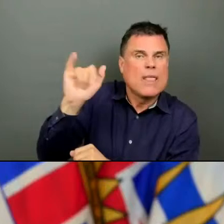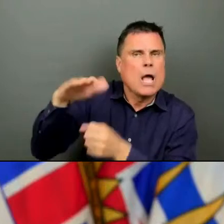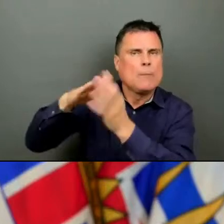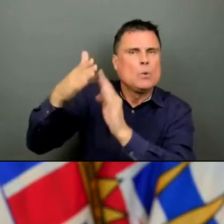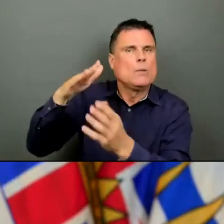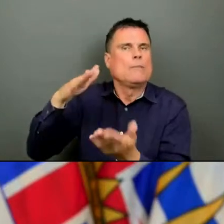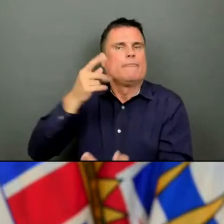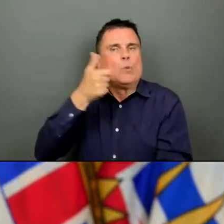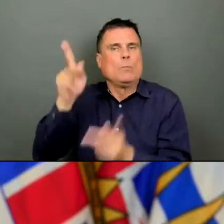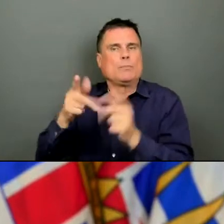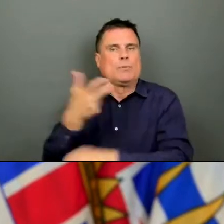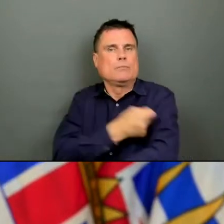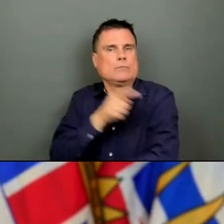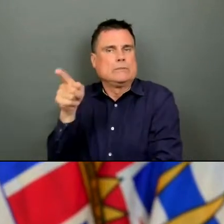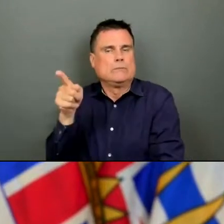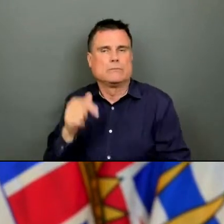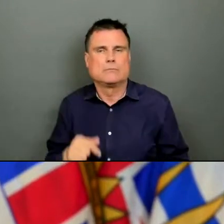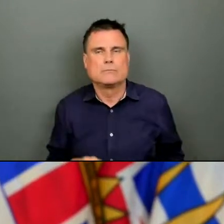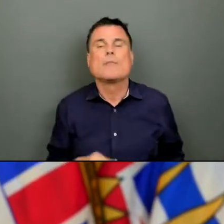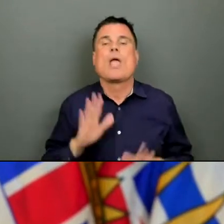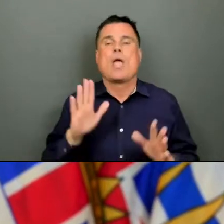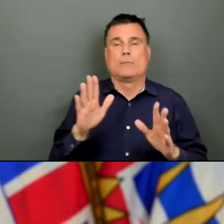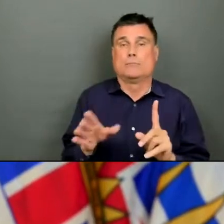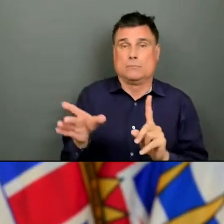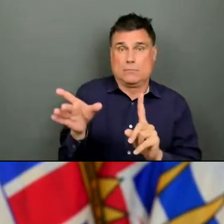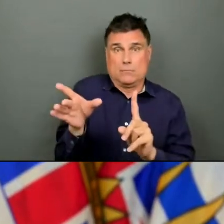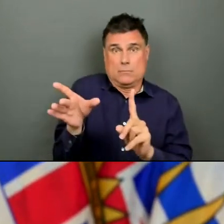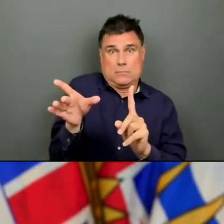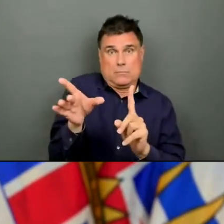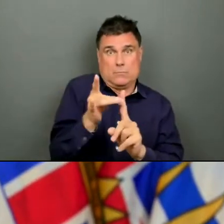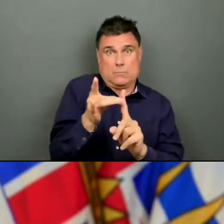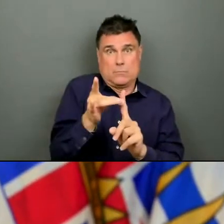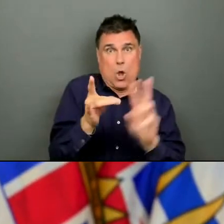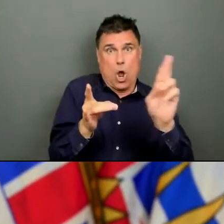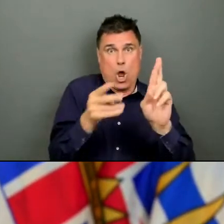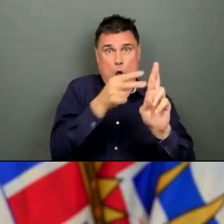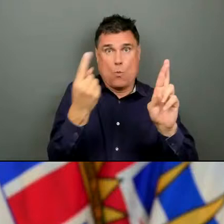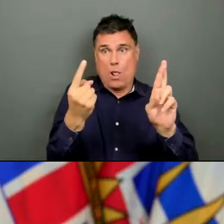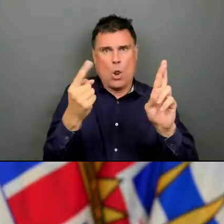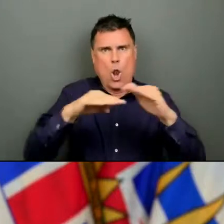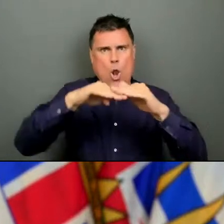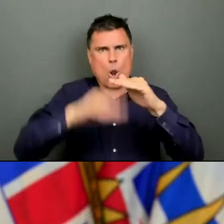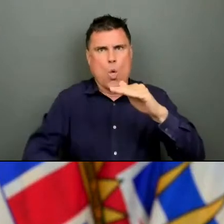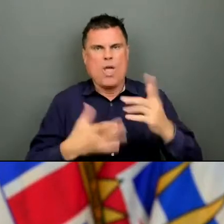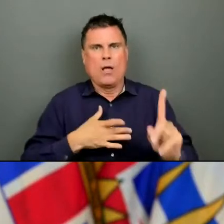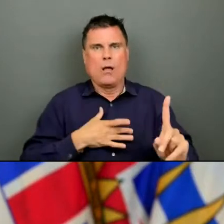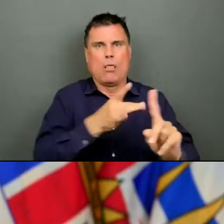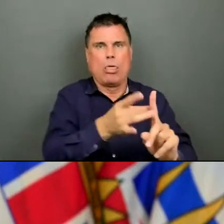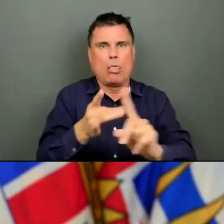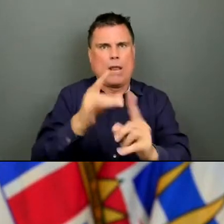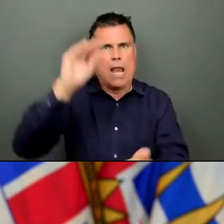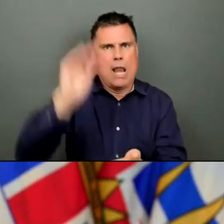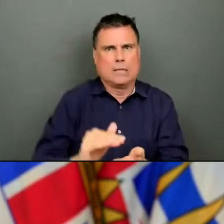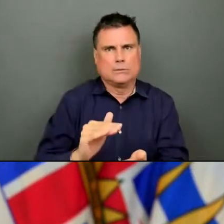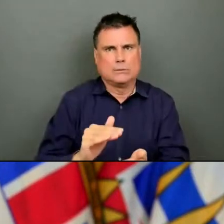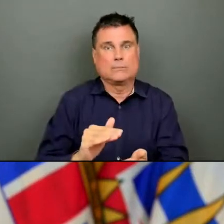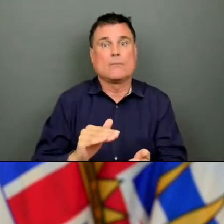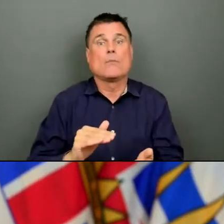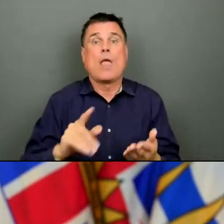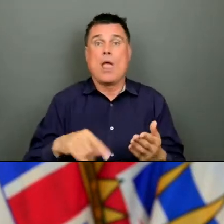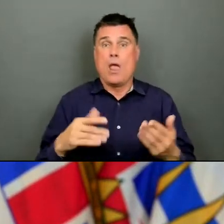we say cases are low, and that recognizes that as we get down to low numbers of